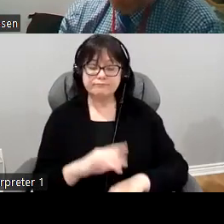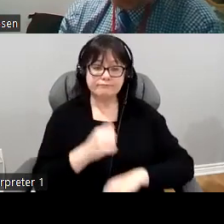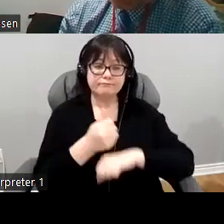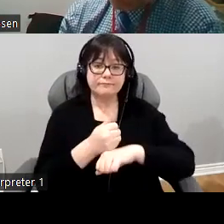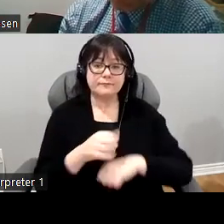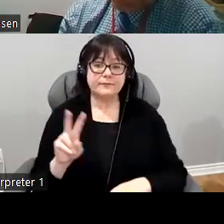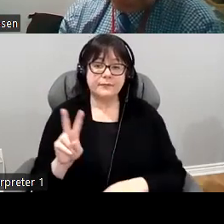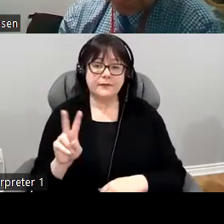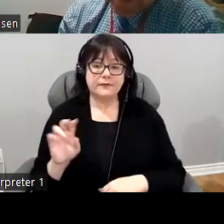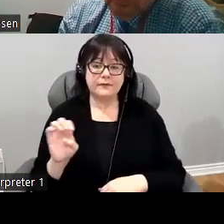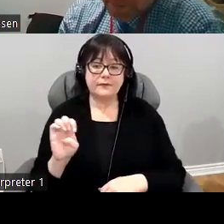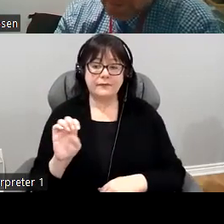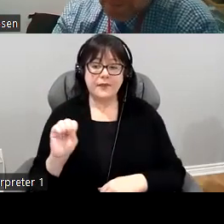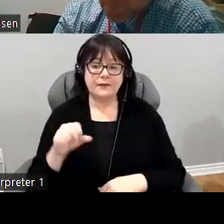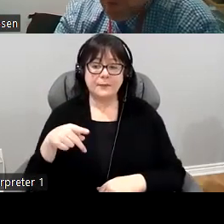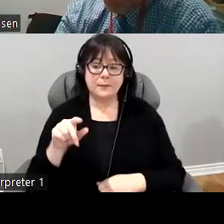Protection and Advocacy Team,